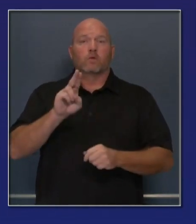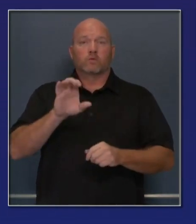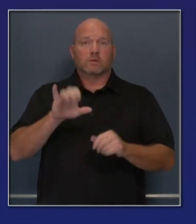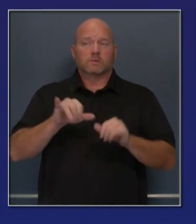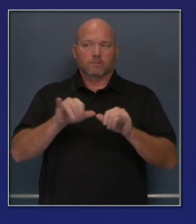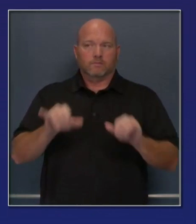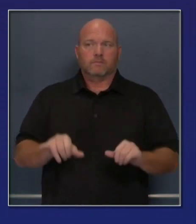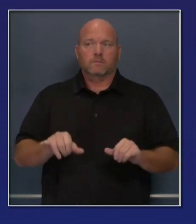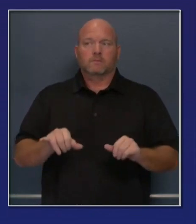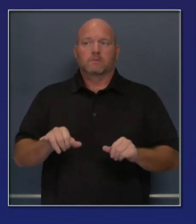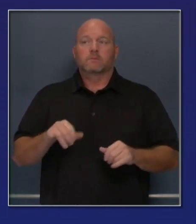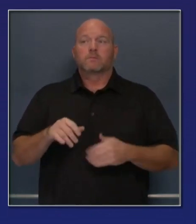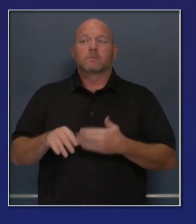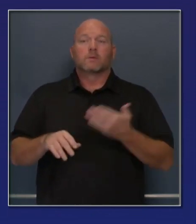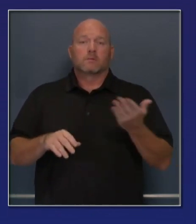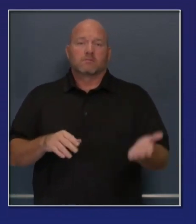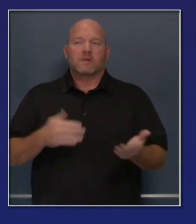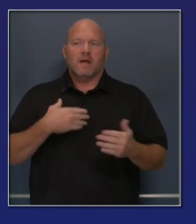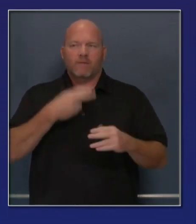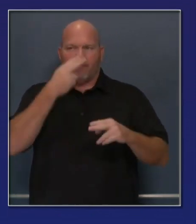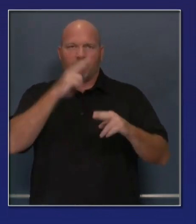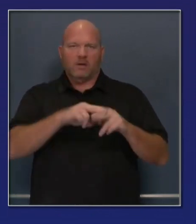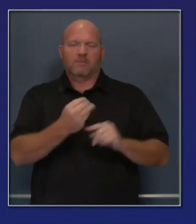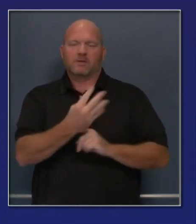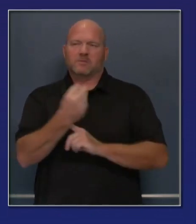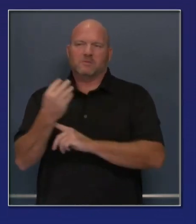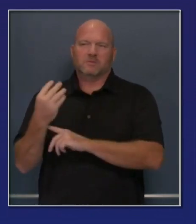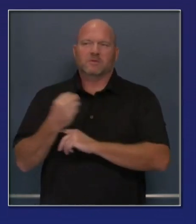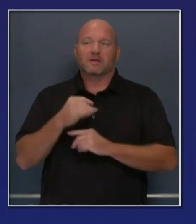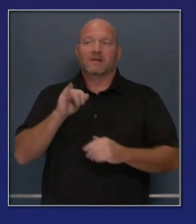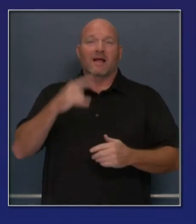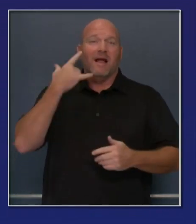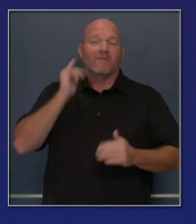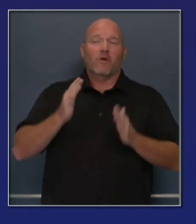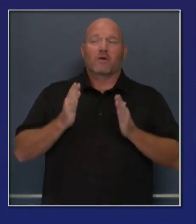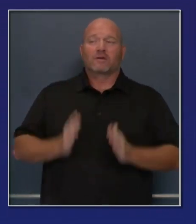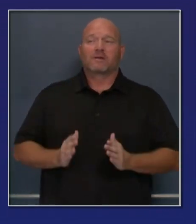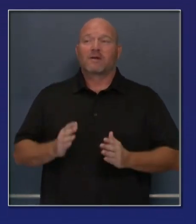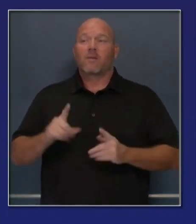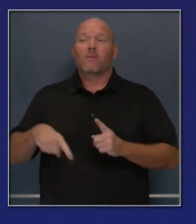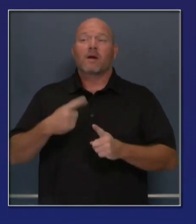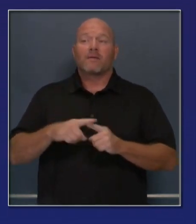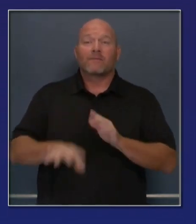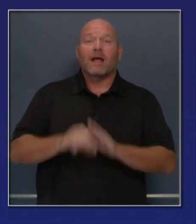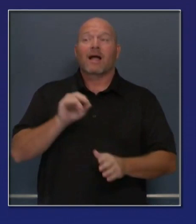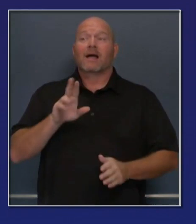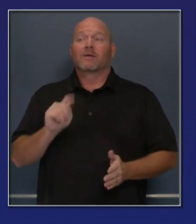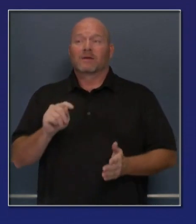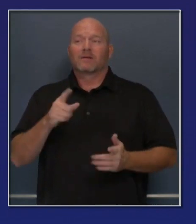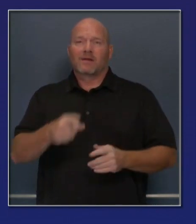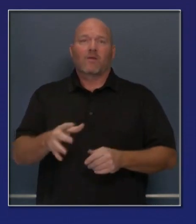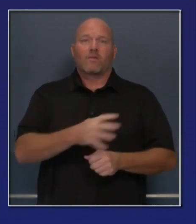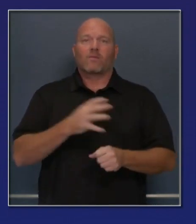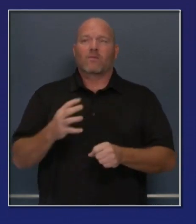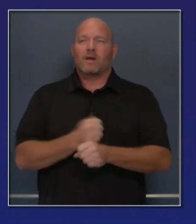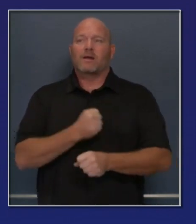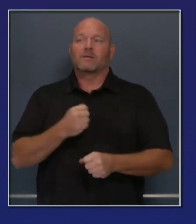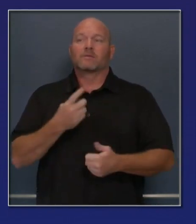by the way, some fun selfies of those Californians the moment that they received the news. Dr.